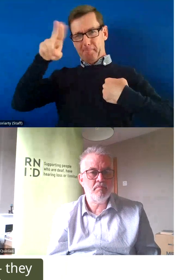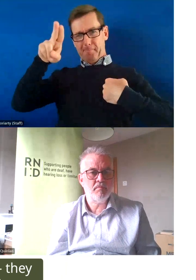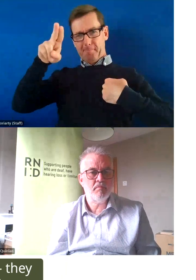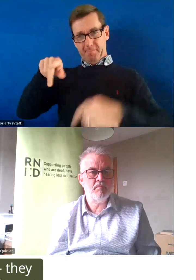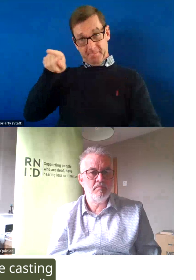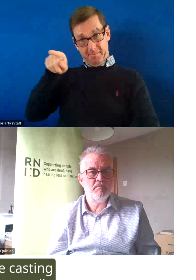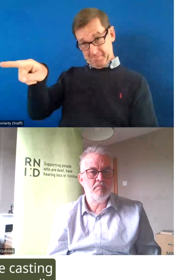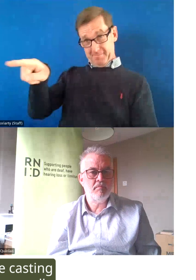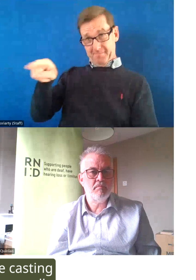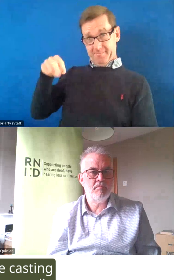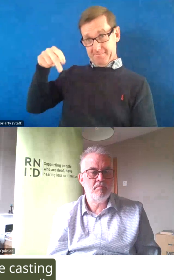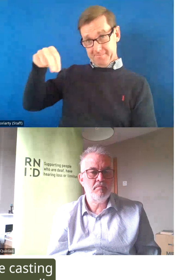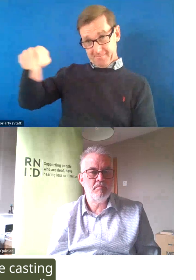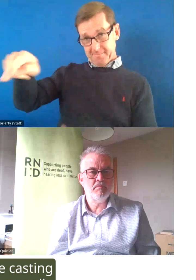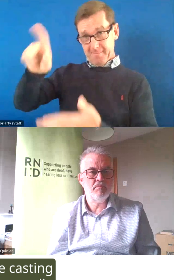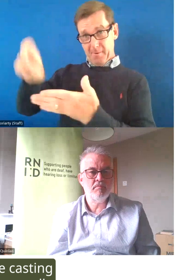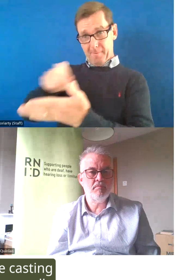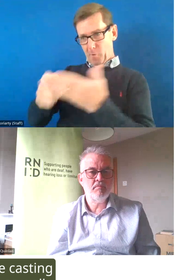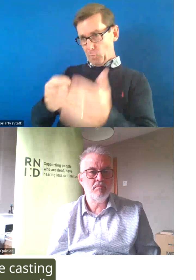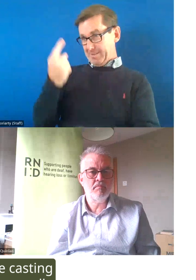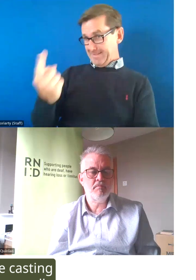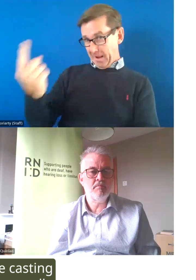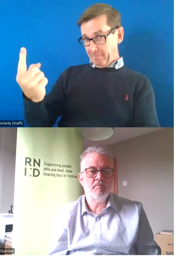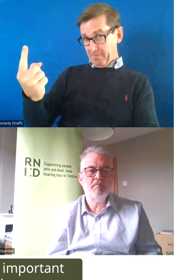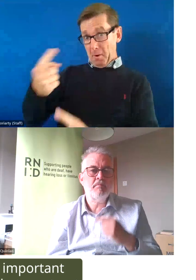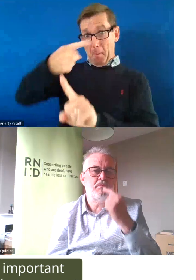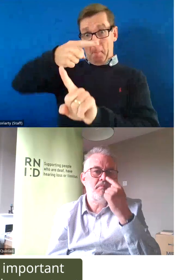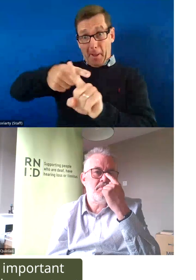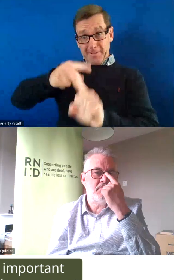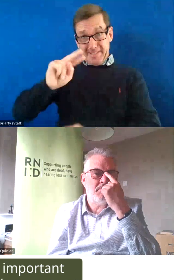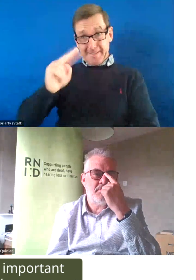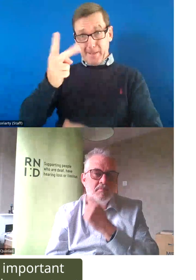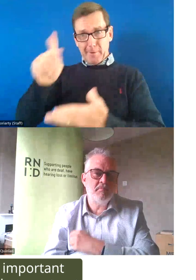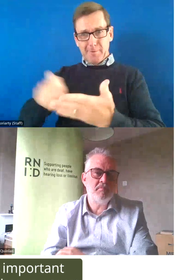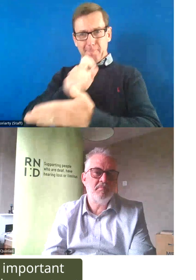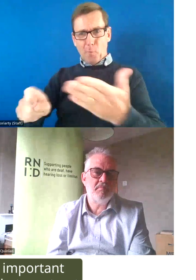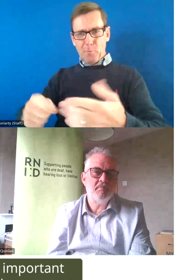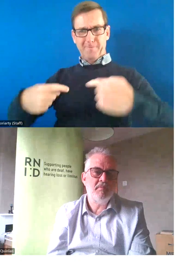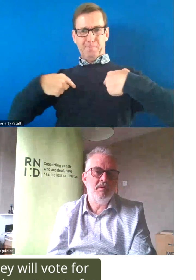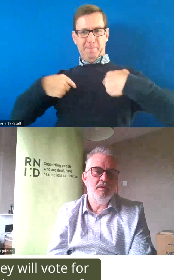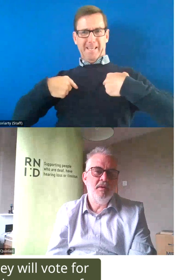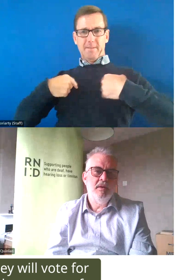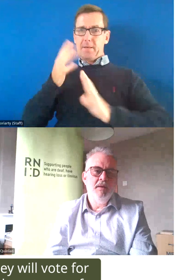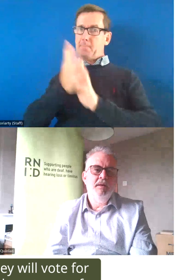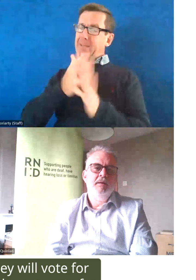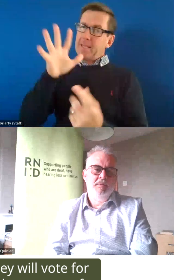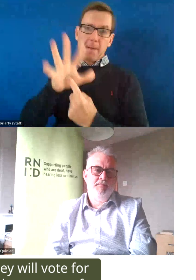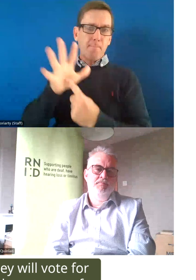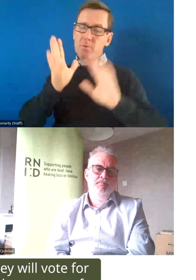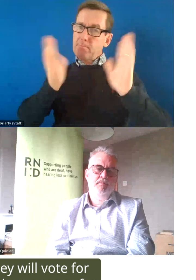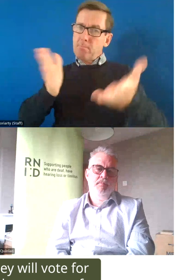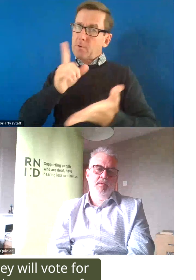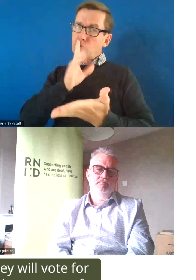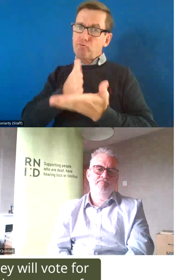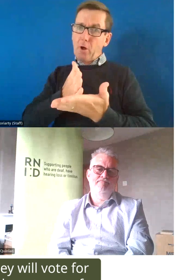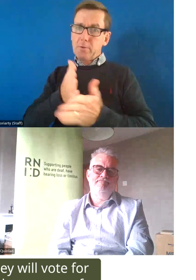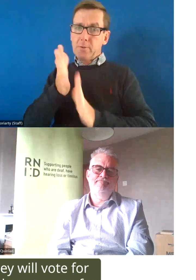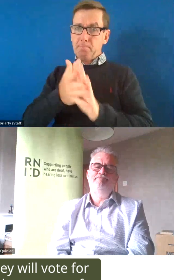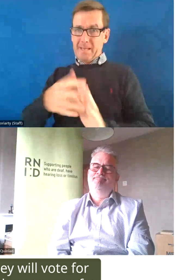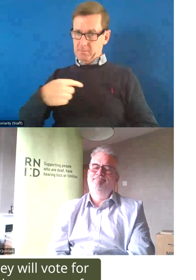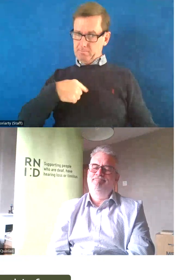can cast their vote, but they will be casting a vote for you as well, which is why it's important that it's someone that you trust so that you know they will vote for the person you want them